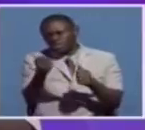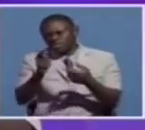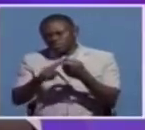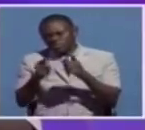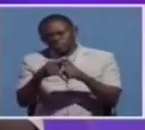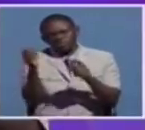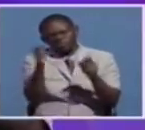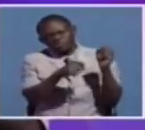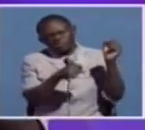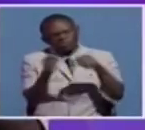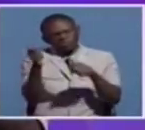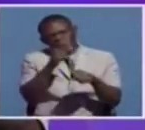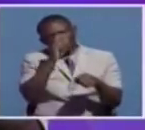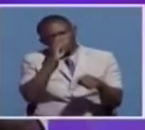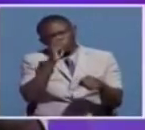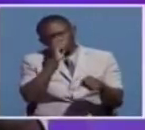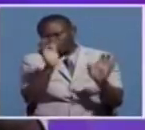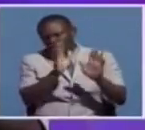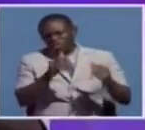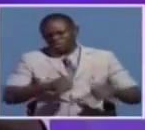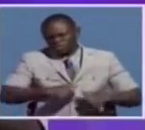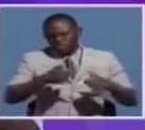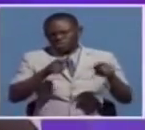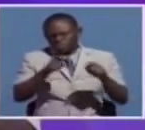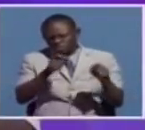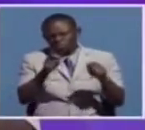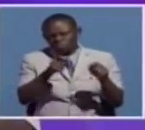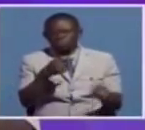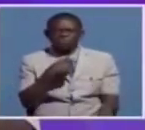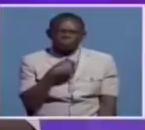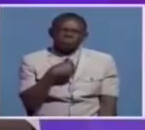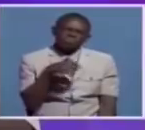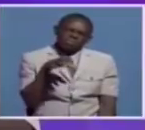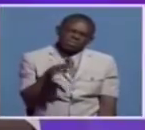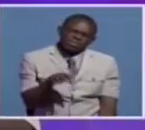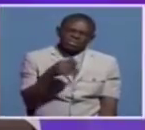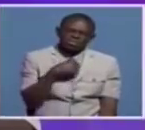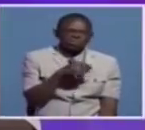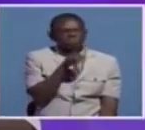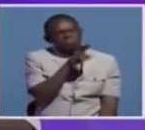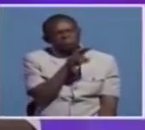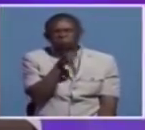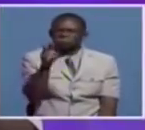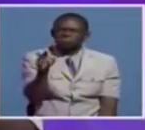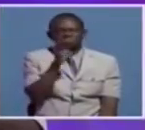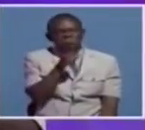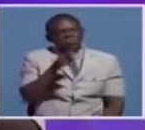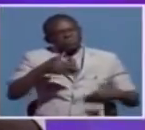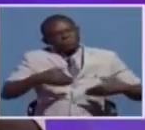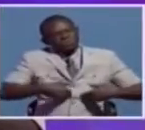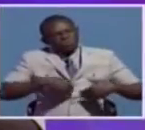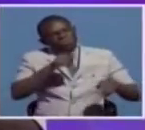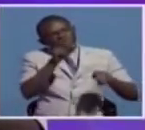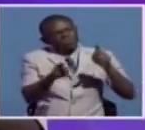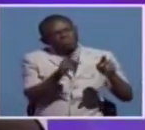ourselves. So you could feel that from the youth who were working around the old man, working around the political